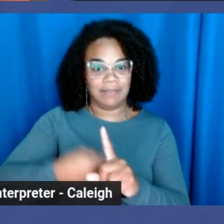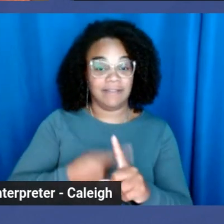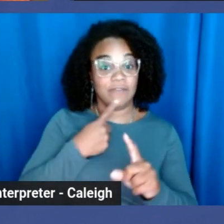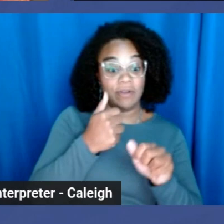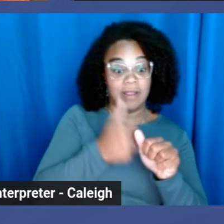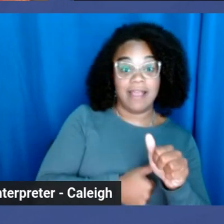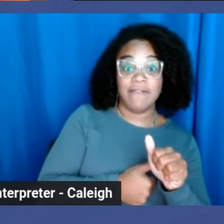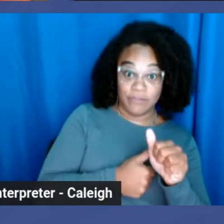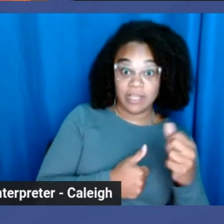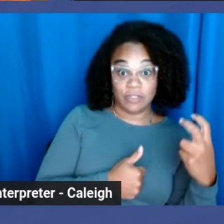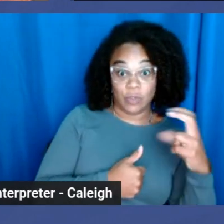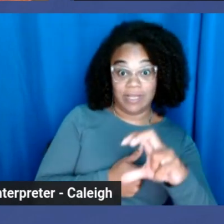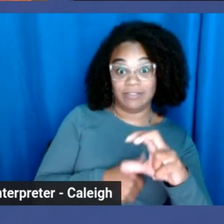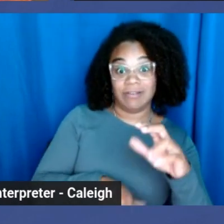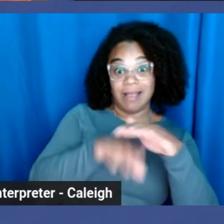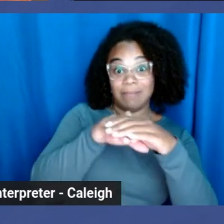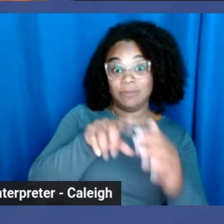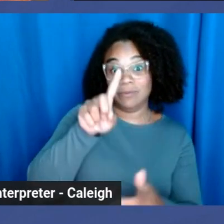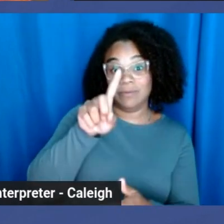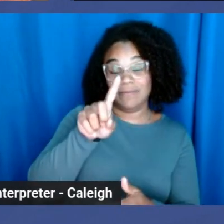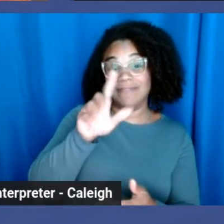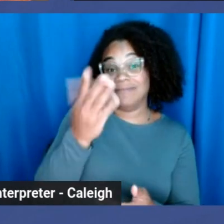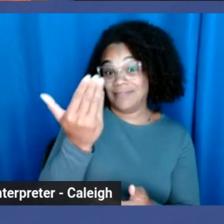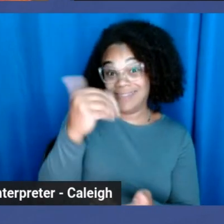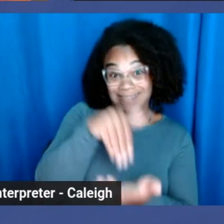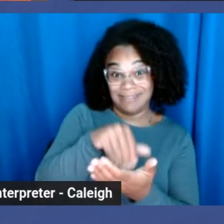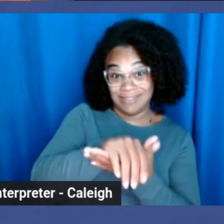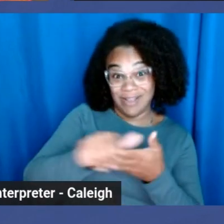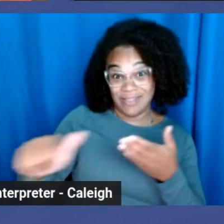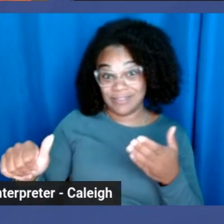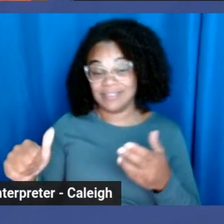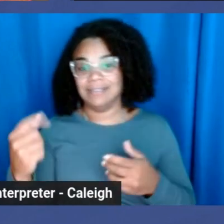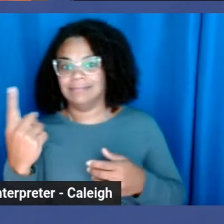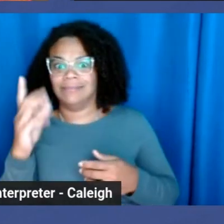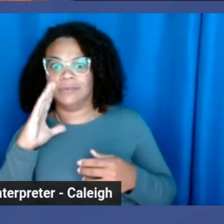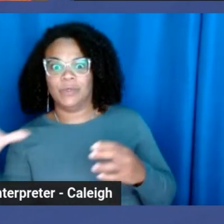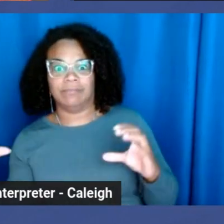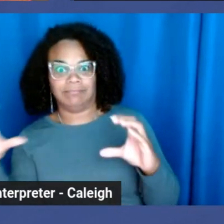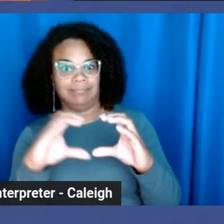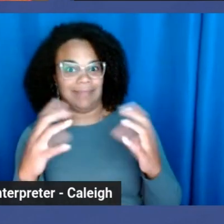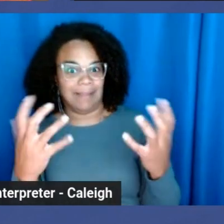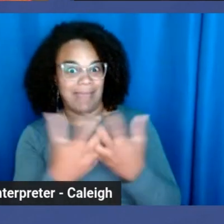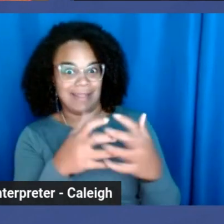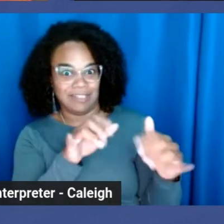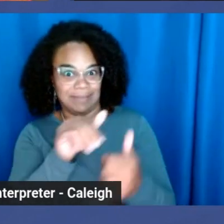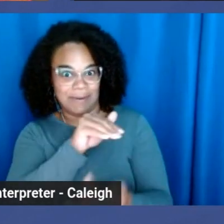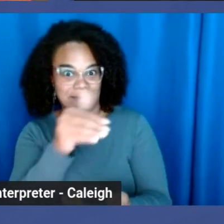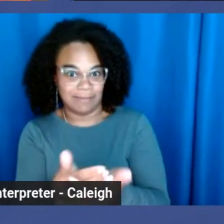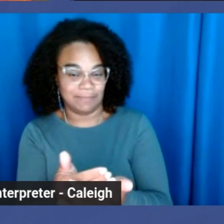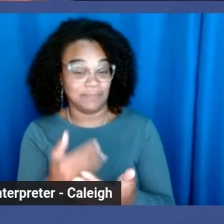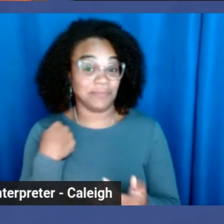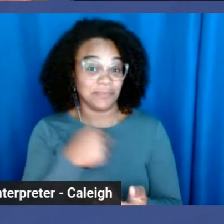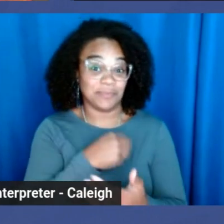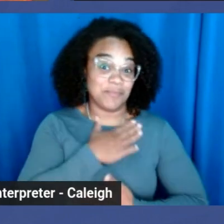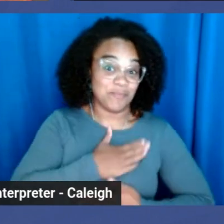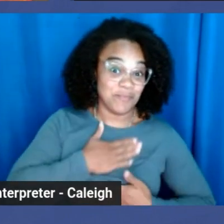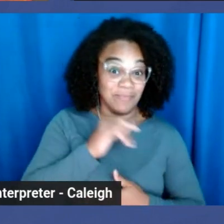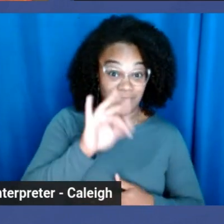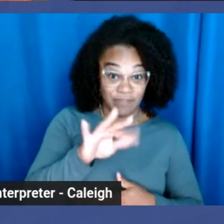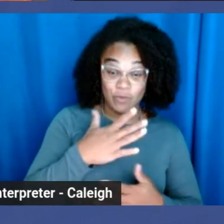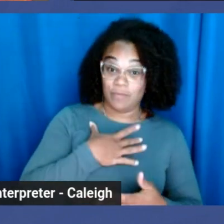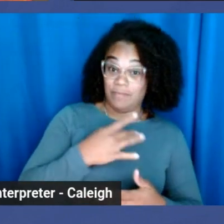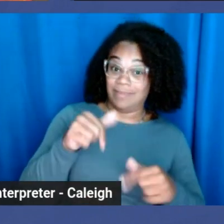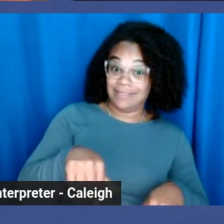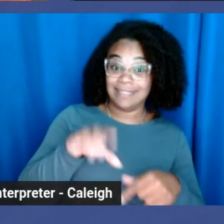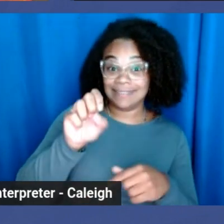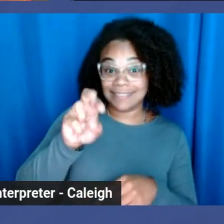to $15,000, those are matched. And so we would really appreciate it if you appreciate the series, if you